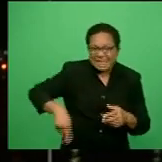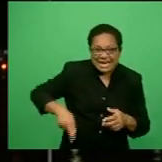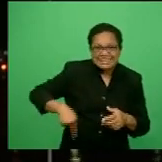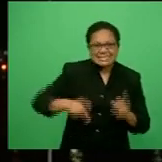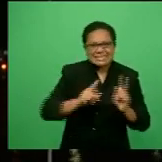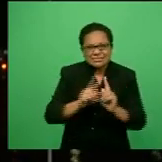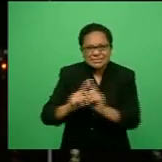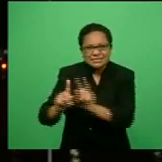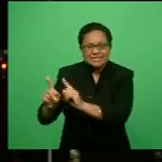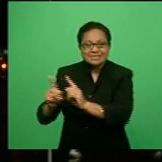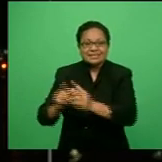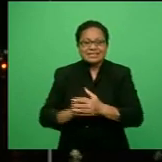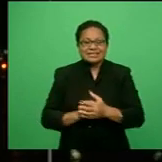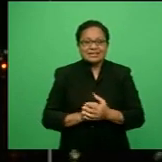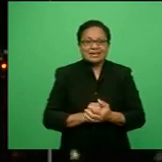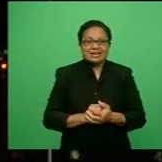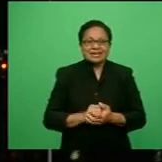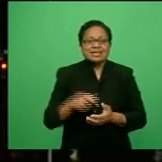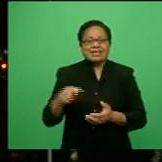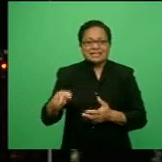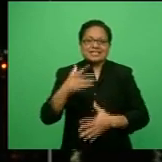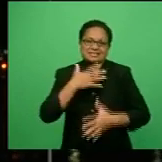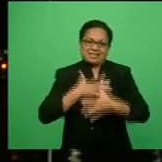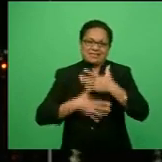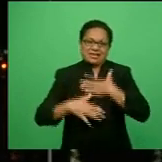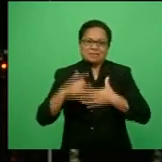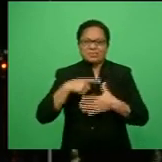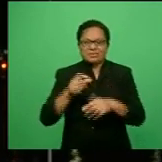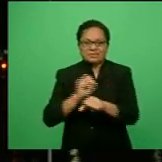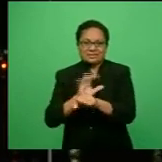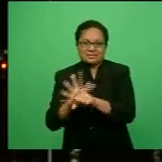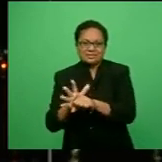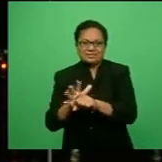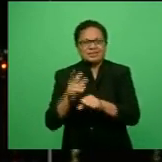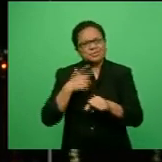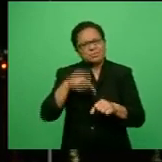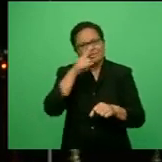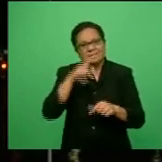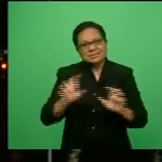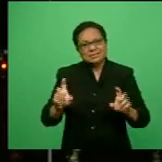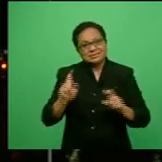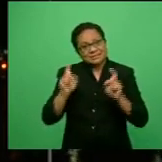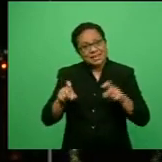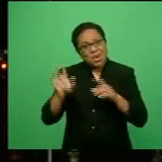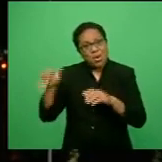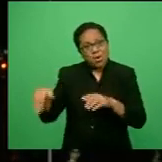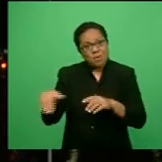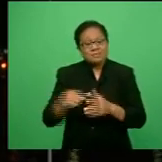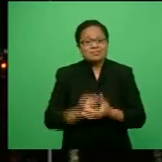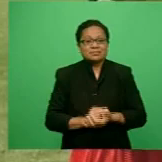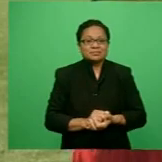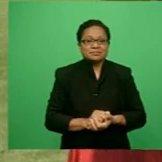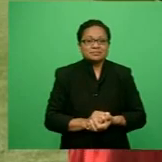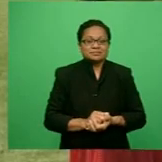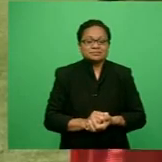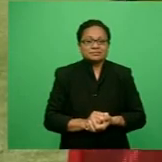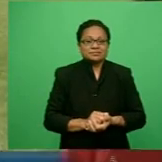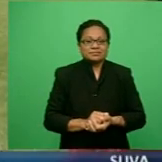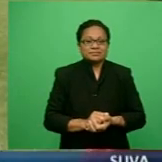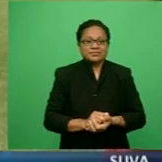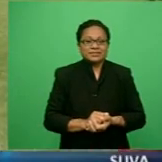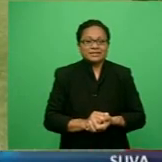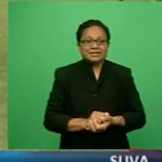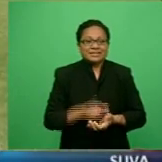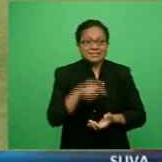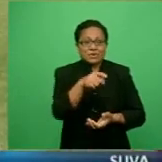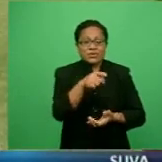Mata Dance Fiji is organizing a Dance Fest Fiji. Venina Rakotonga caught up with the group. A first of